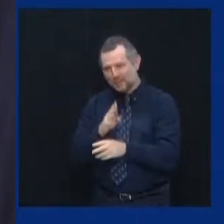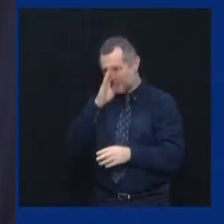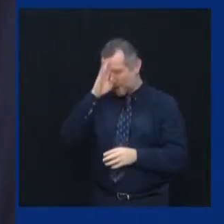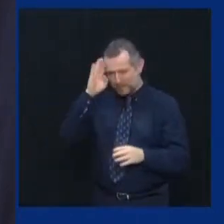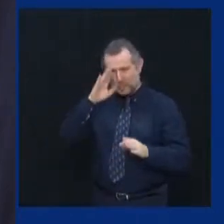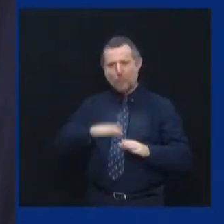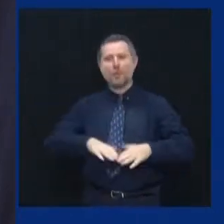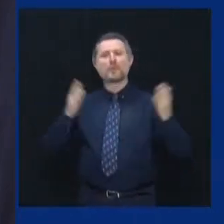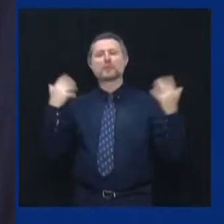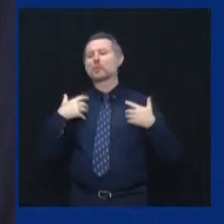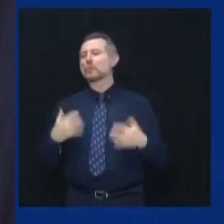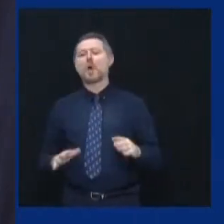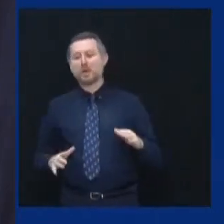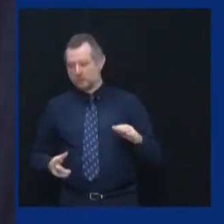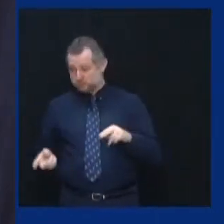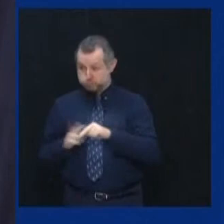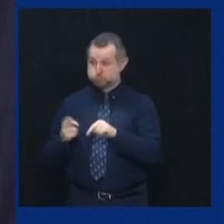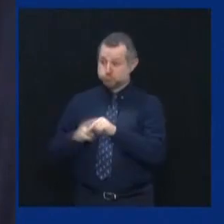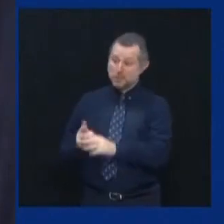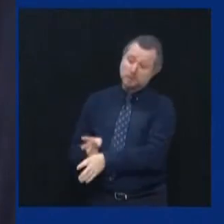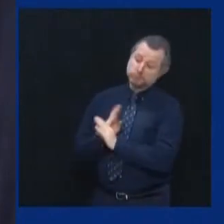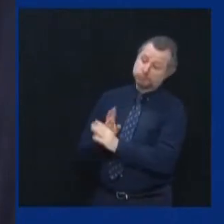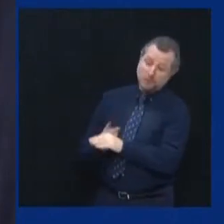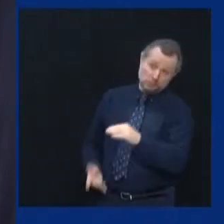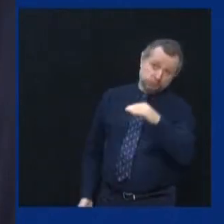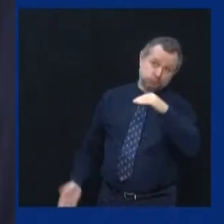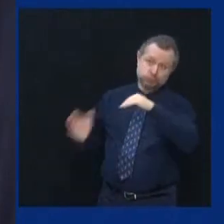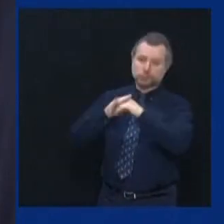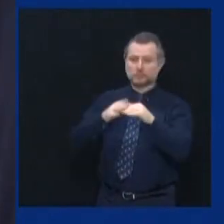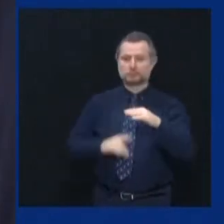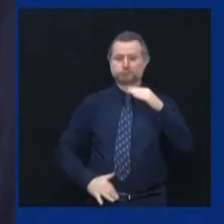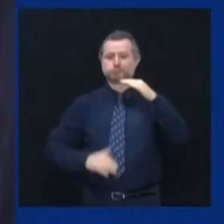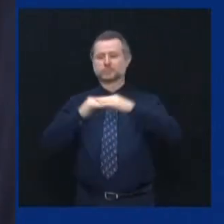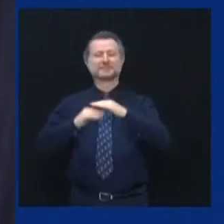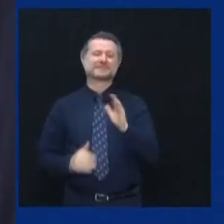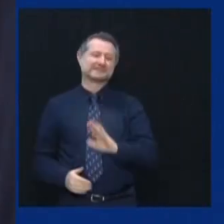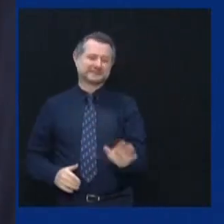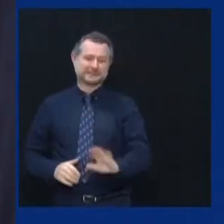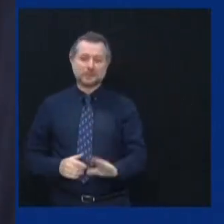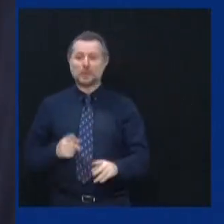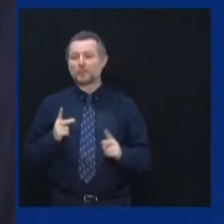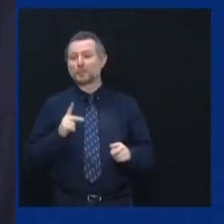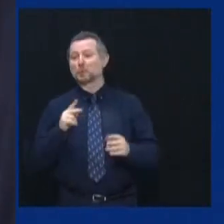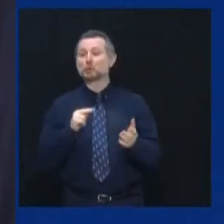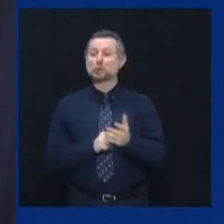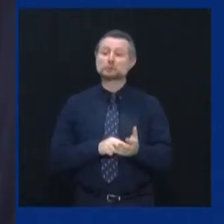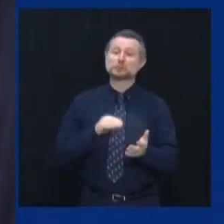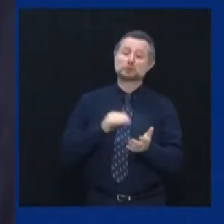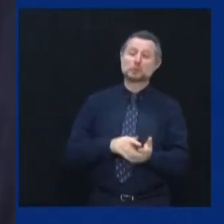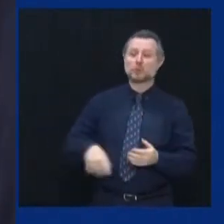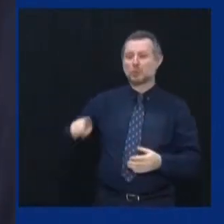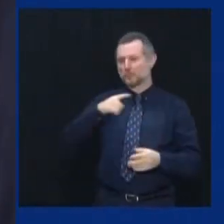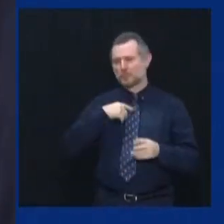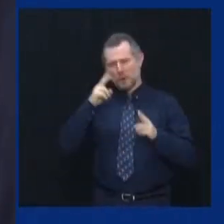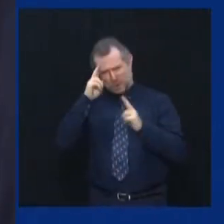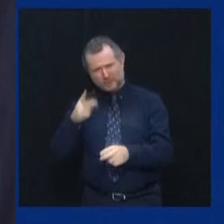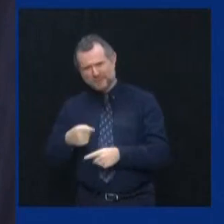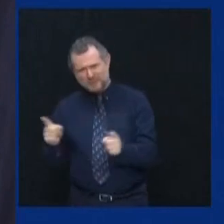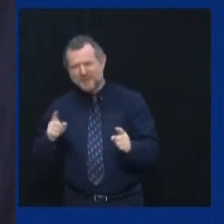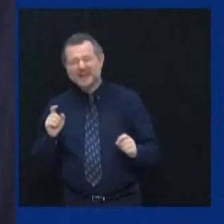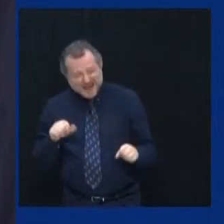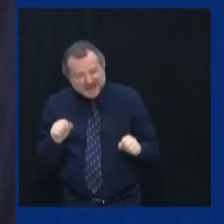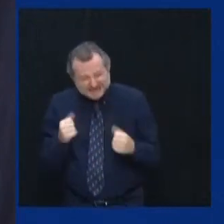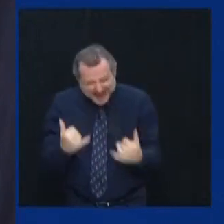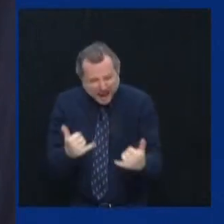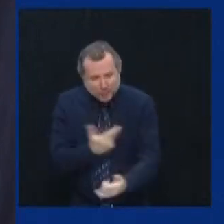I'm tired of people talking about we honor our frontline heroes, the nurses and the doctors. That's nice. Rhetoric is